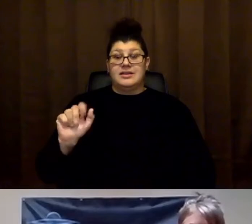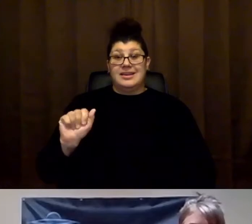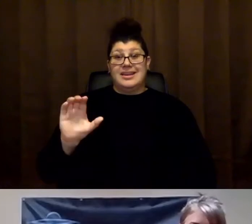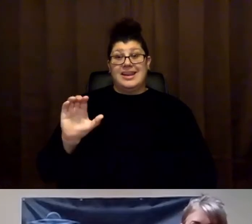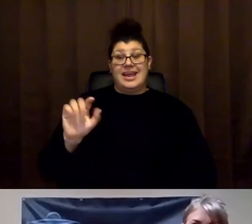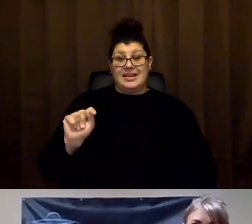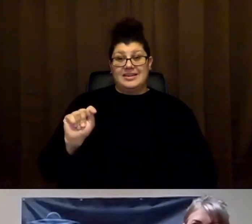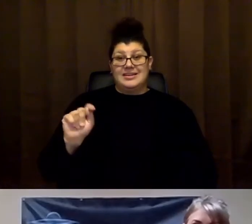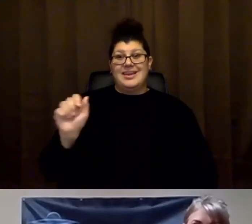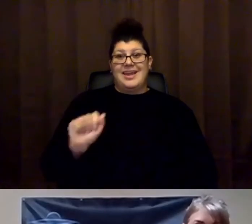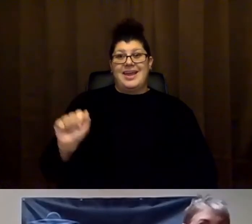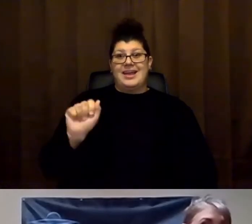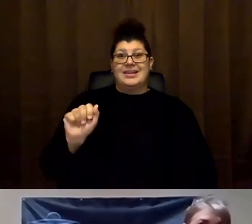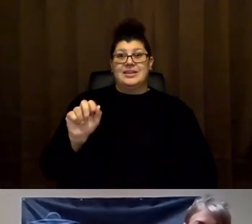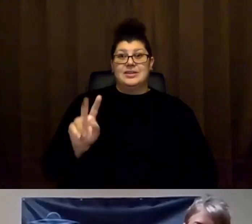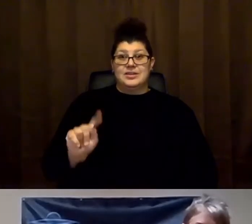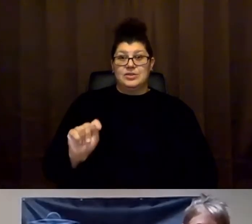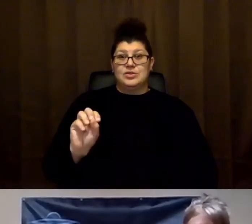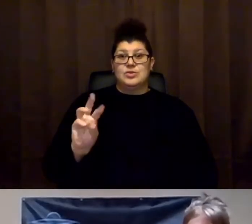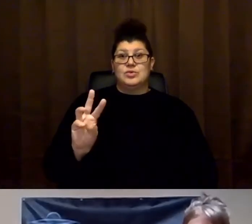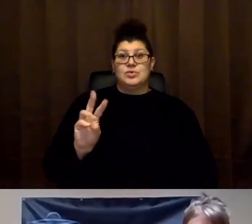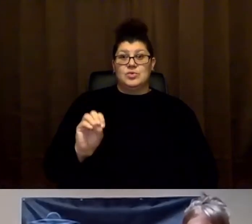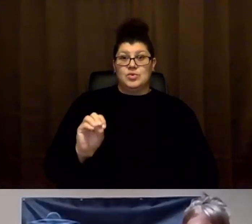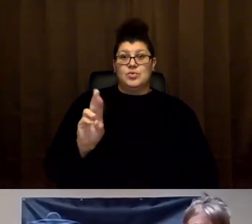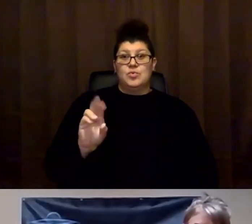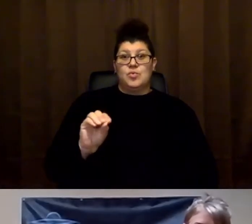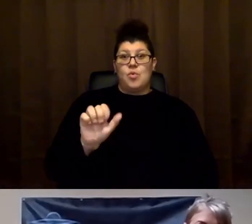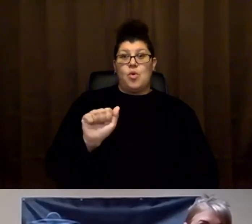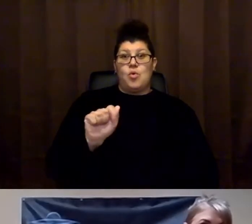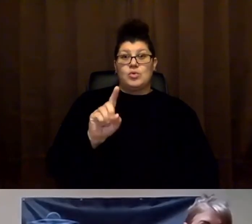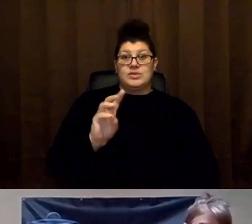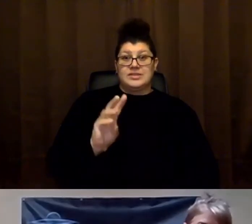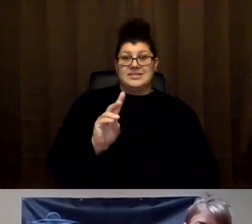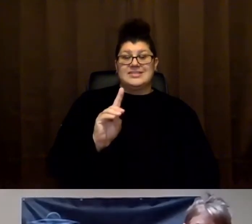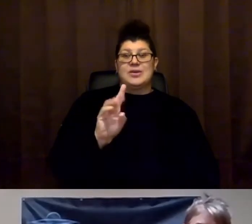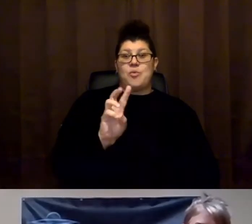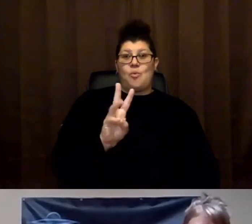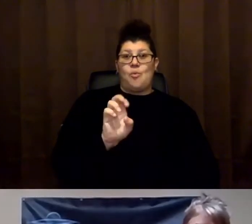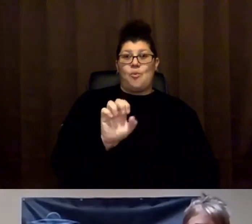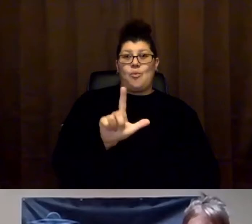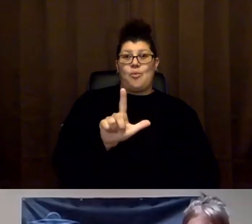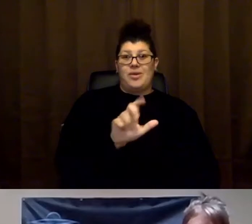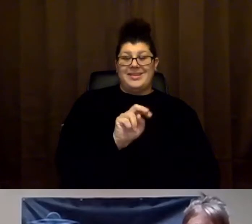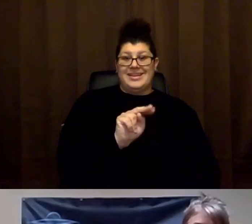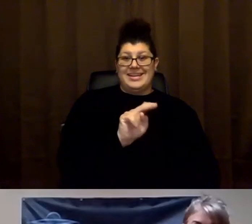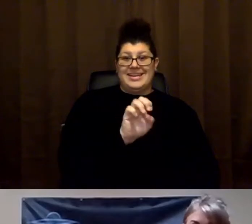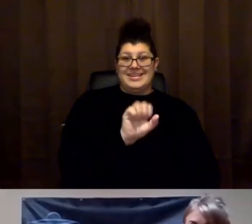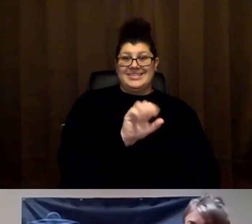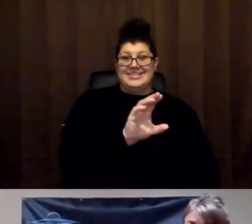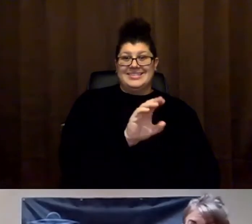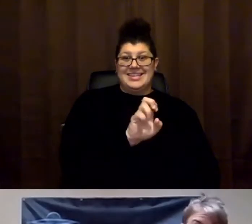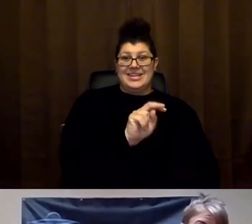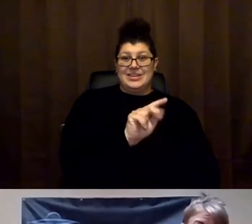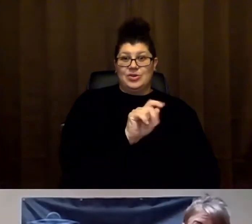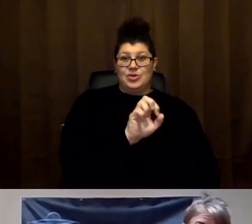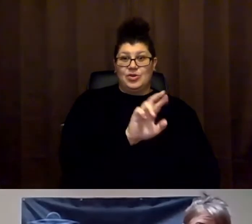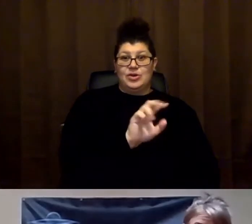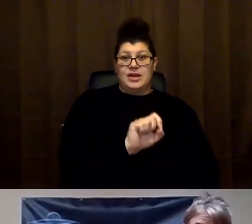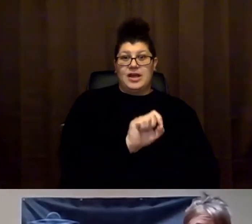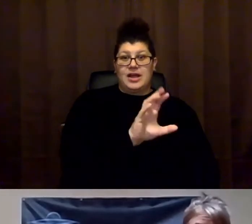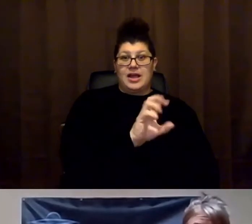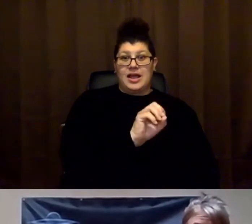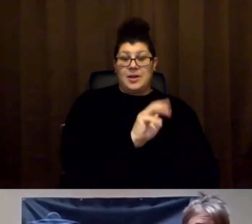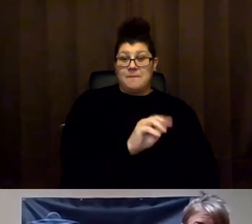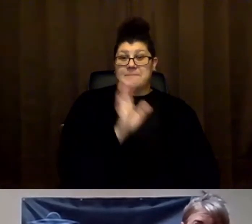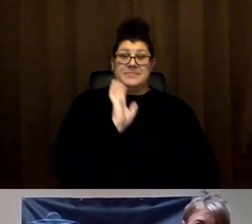contact@tworoadswellnessclinic.com. And any of those ways work for setting up services. We'll get back to you within 24 hours and just set you right up